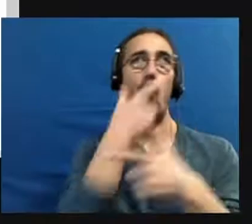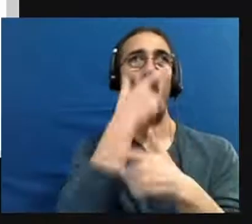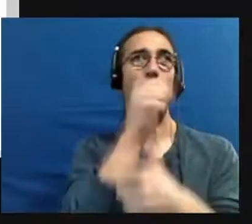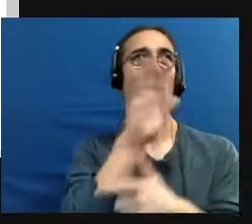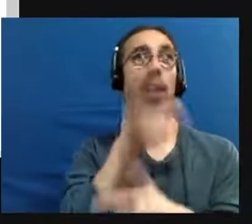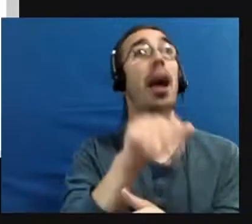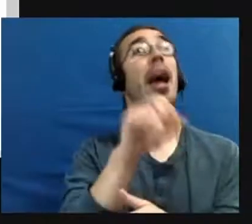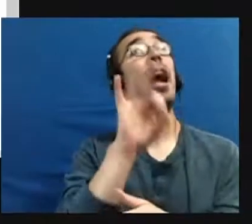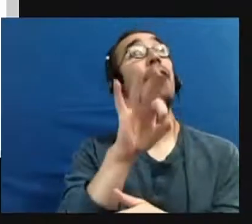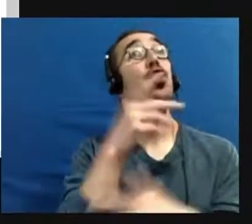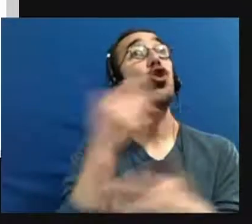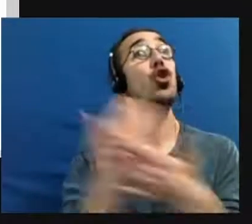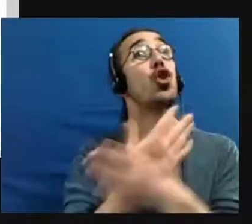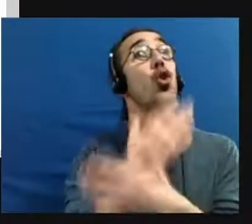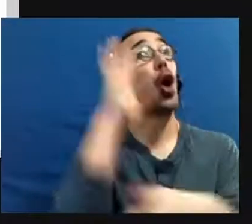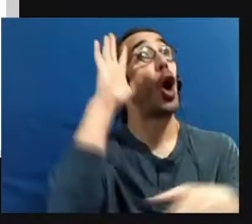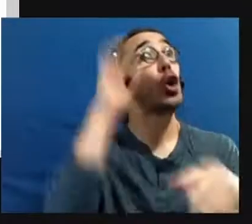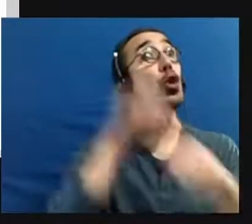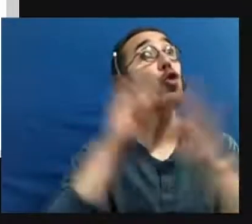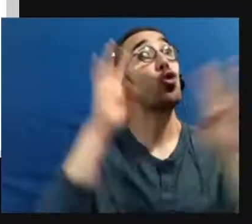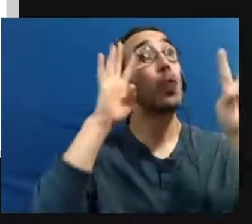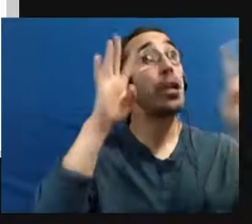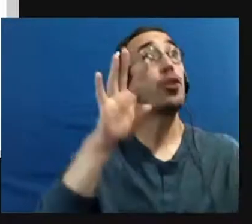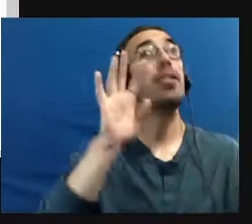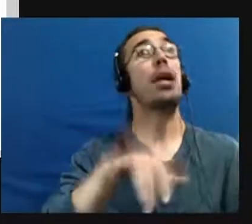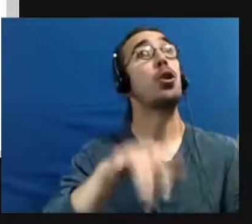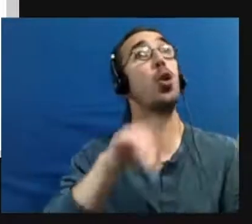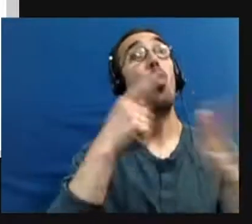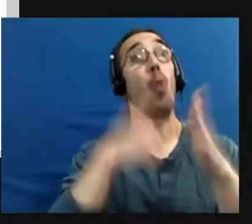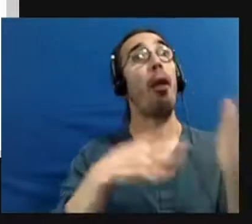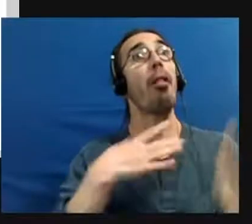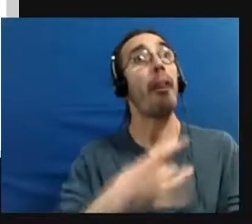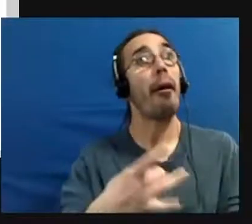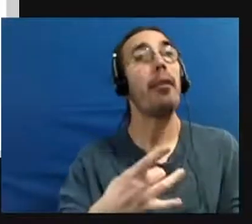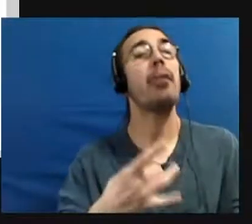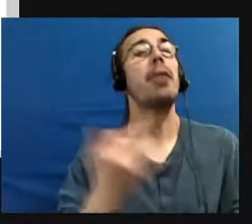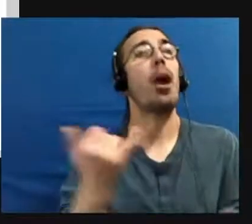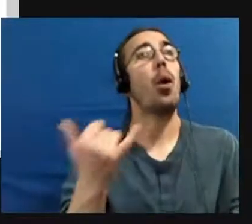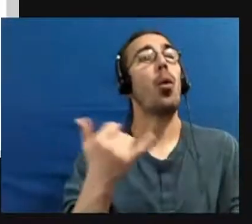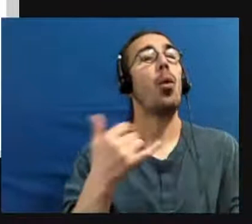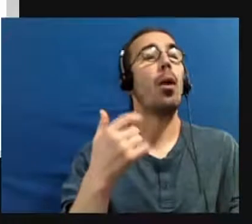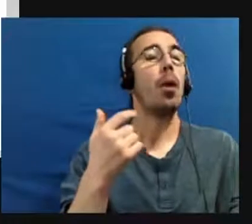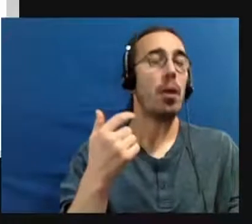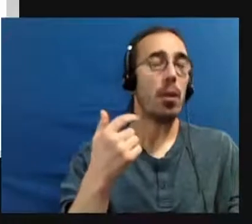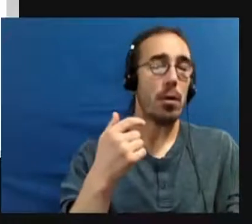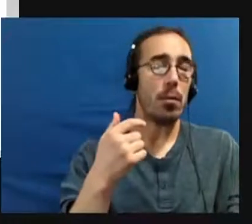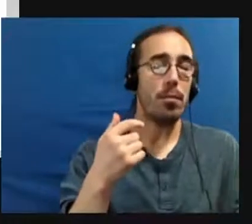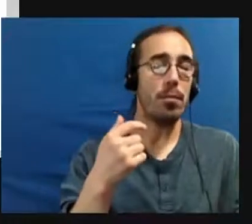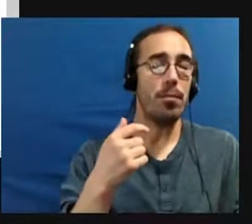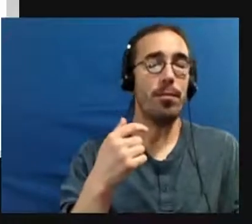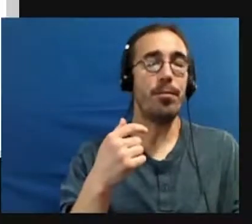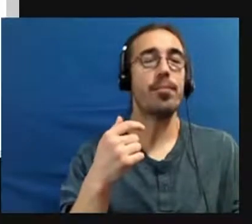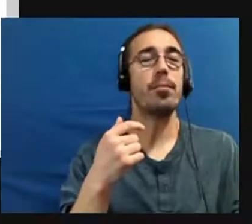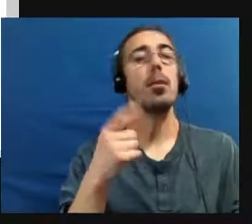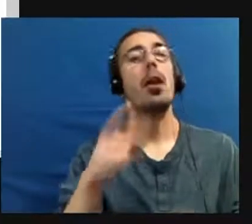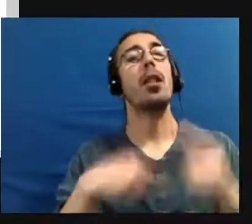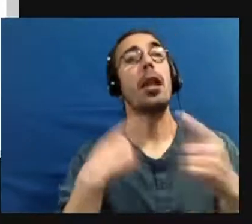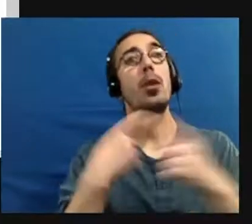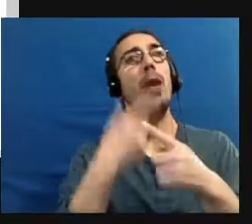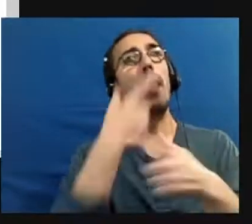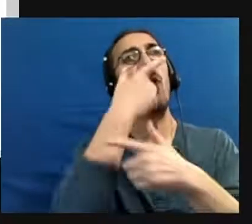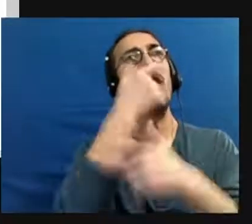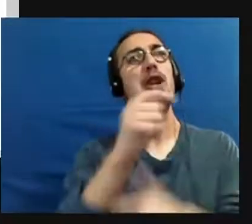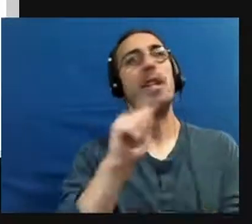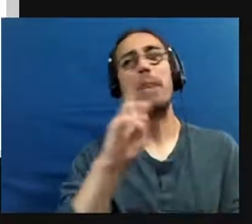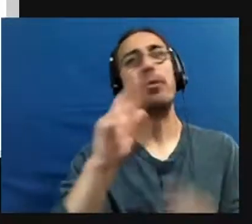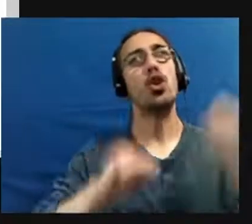creators involved, that's kind of where I'm at now. In my own life, like when I'm choosing TV shows to watch, if there are like no